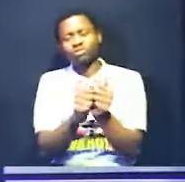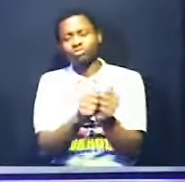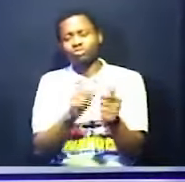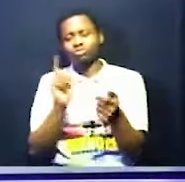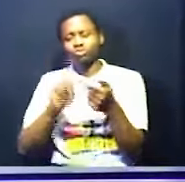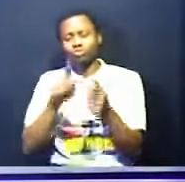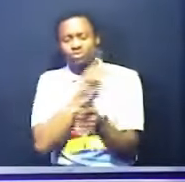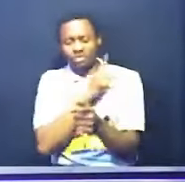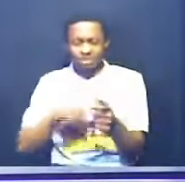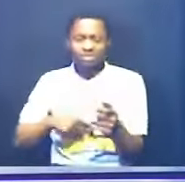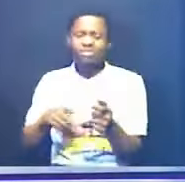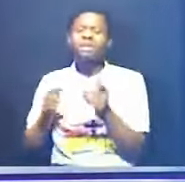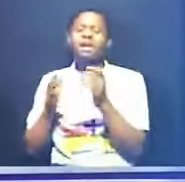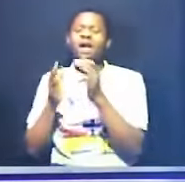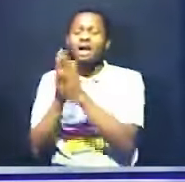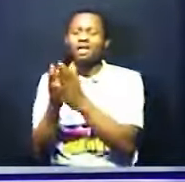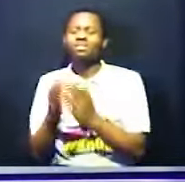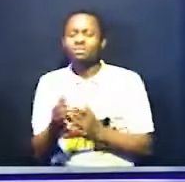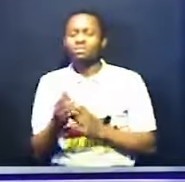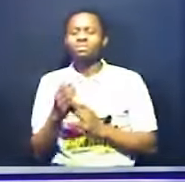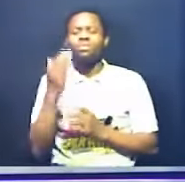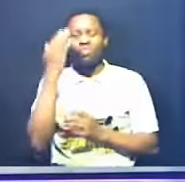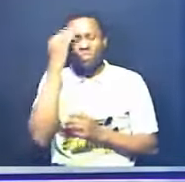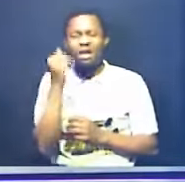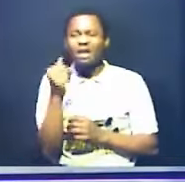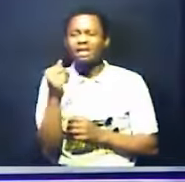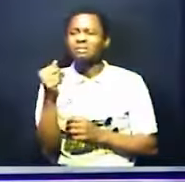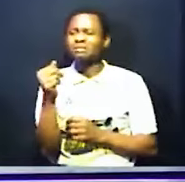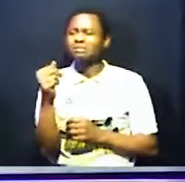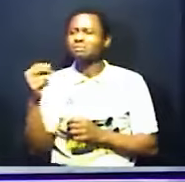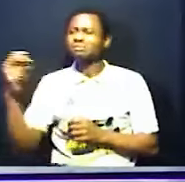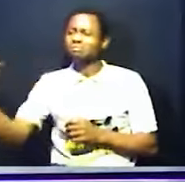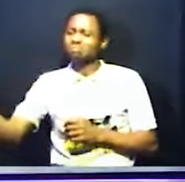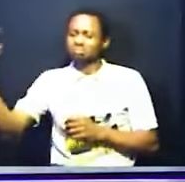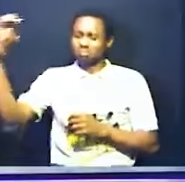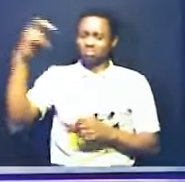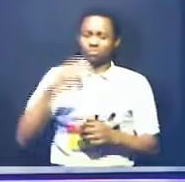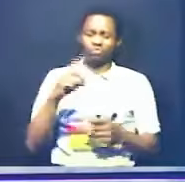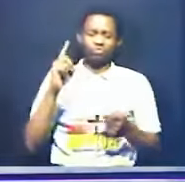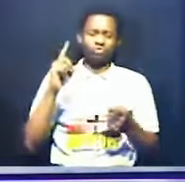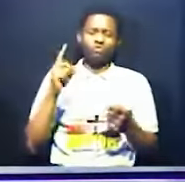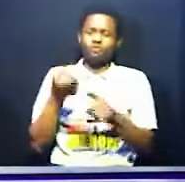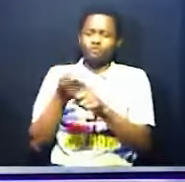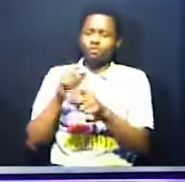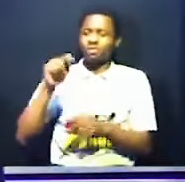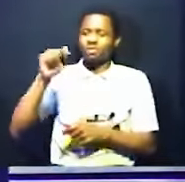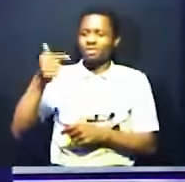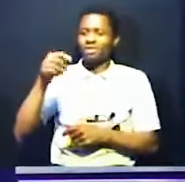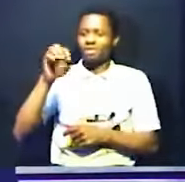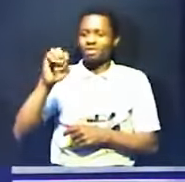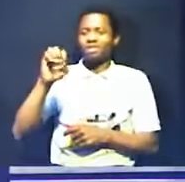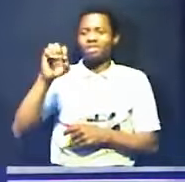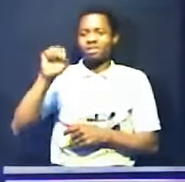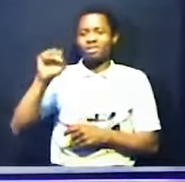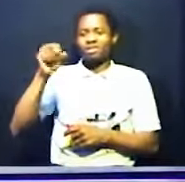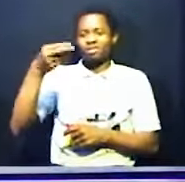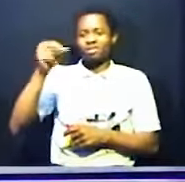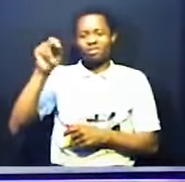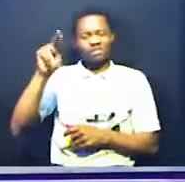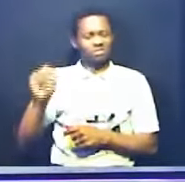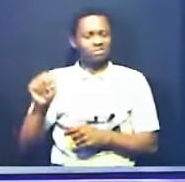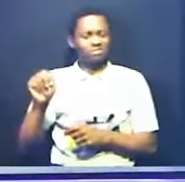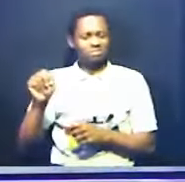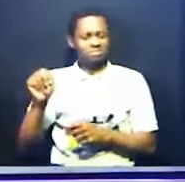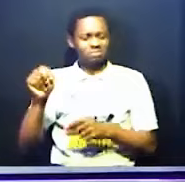ask. Why have I come from Geshur? It will be better for me if I were still there.